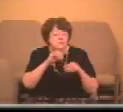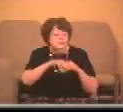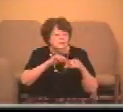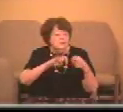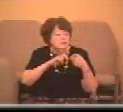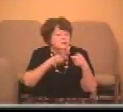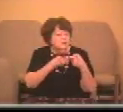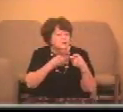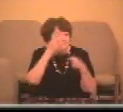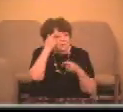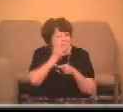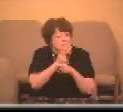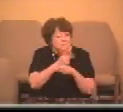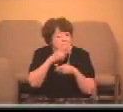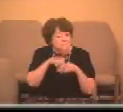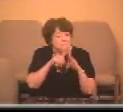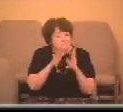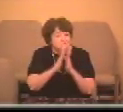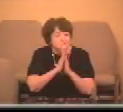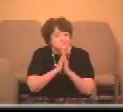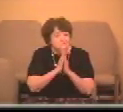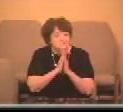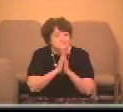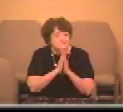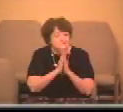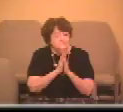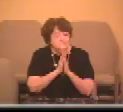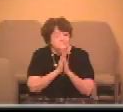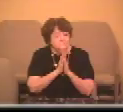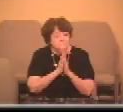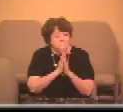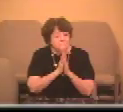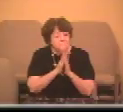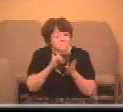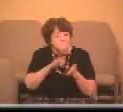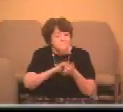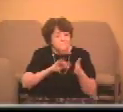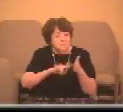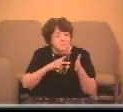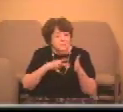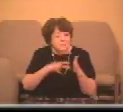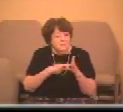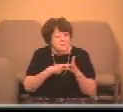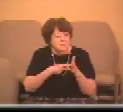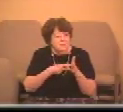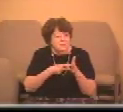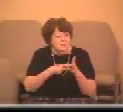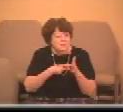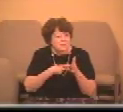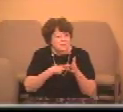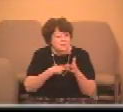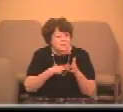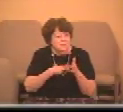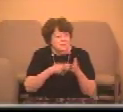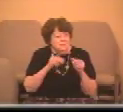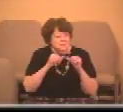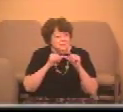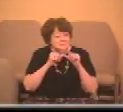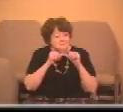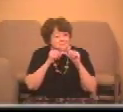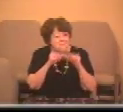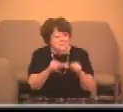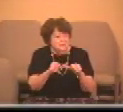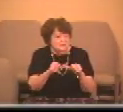faithful in prayer. Do you know what the word persevere means? A steady persistence in a course of action. To persevere